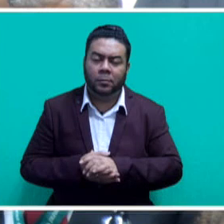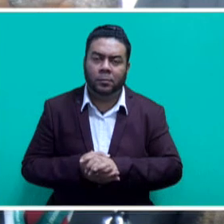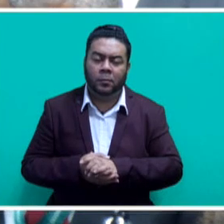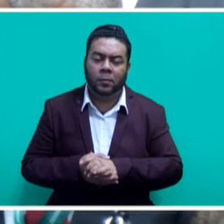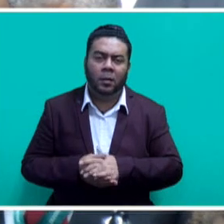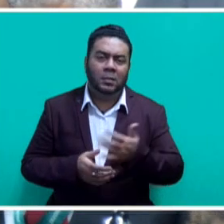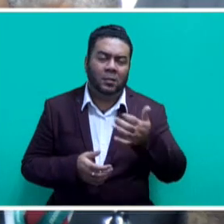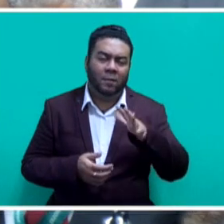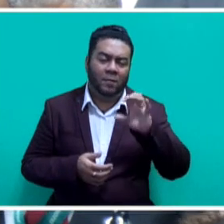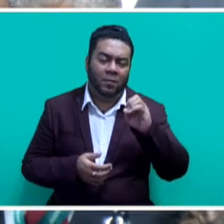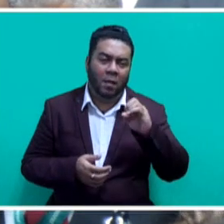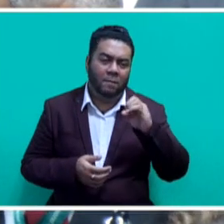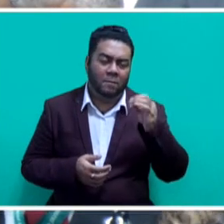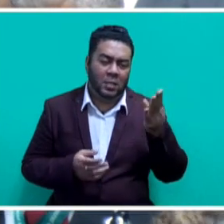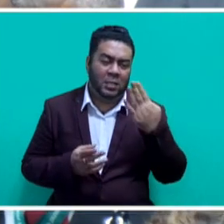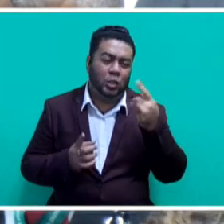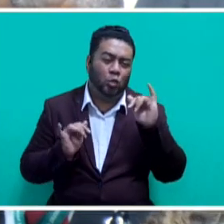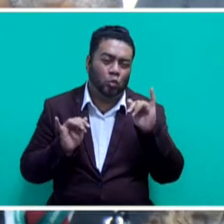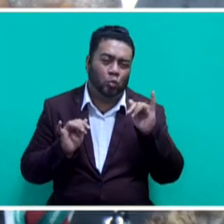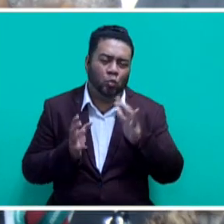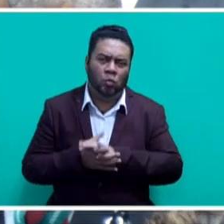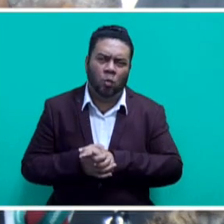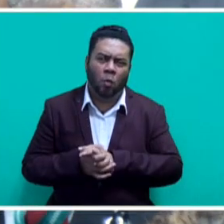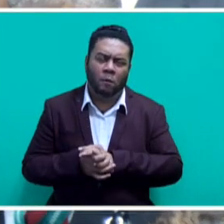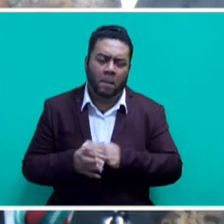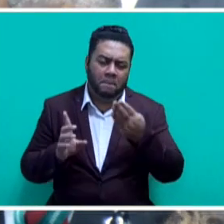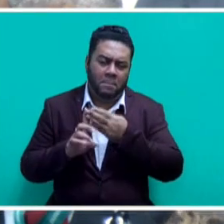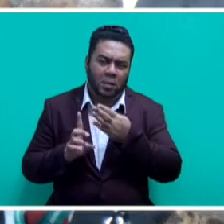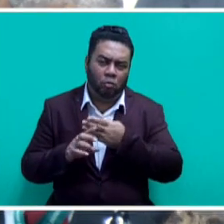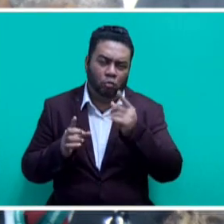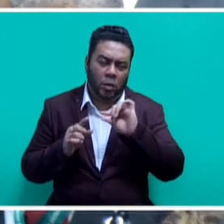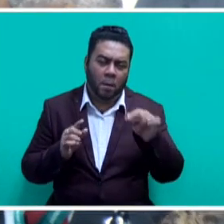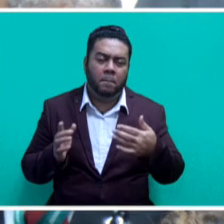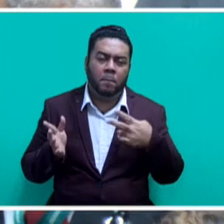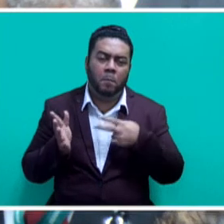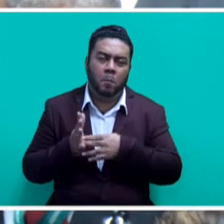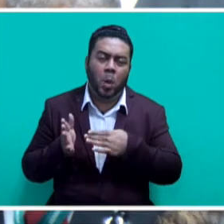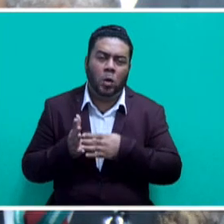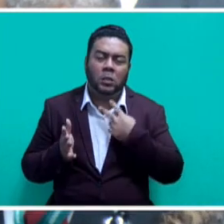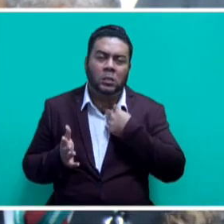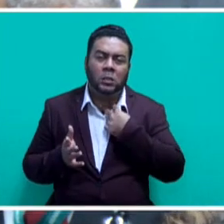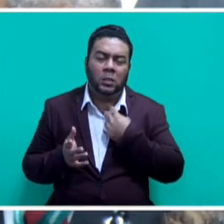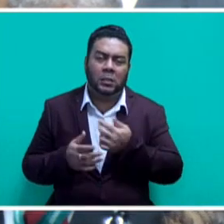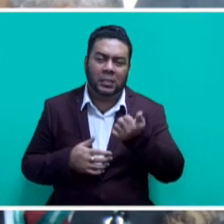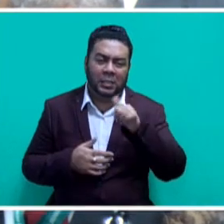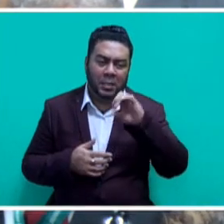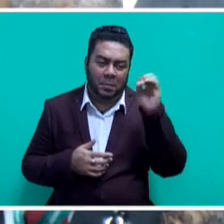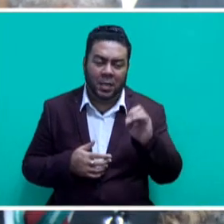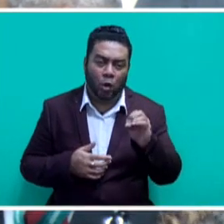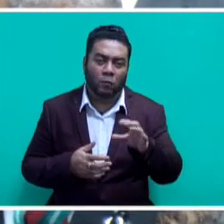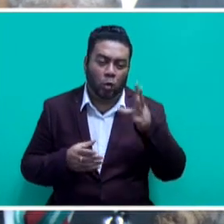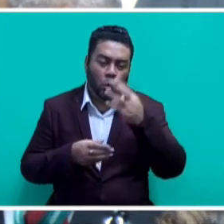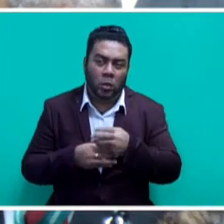6,550 growers are facing issues with infill or the main drain blockage, which equates to nearly 60% of the total